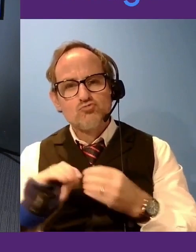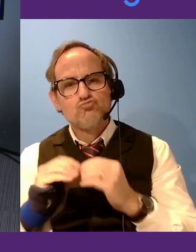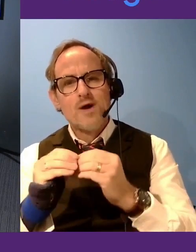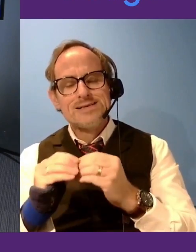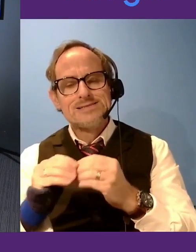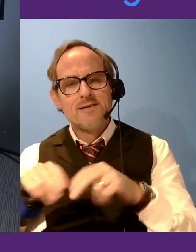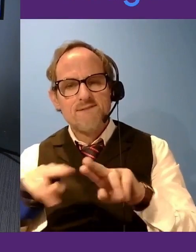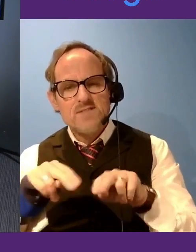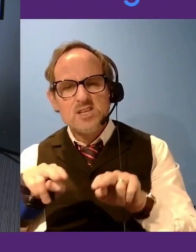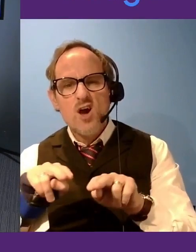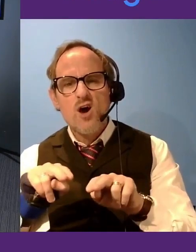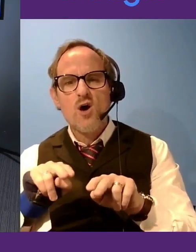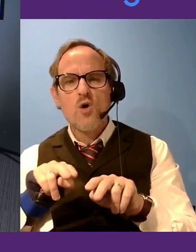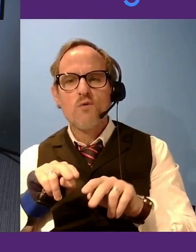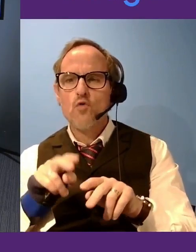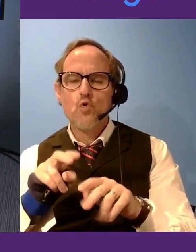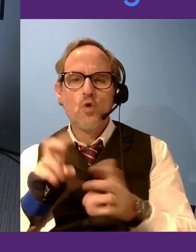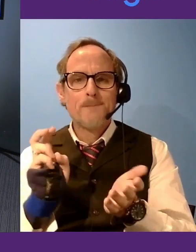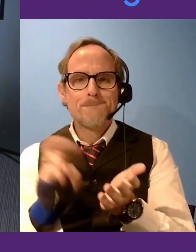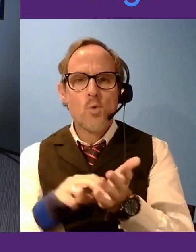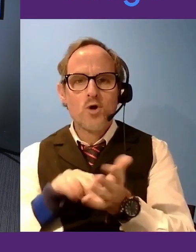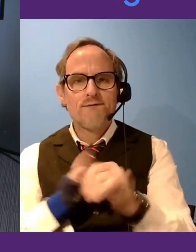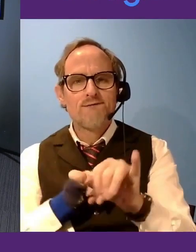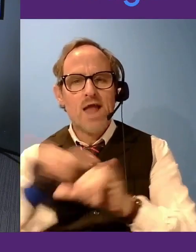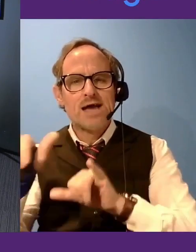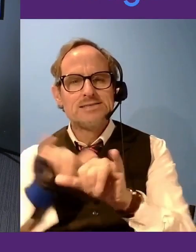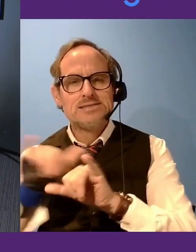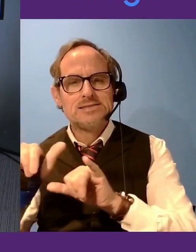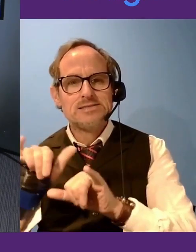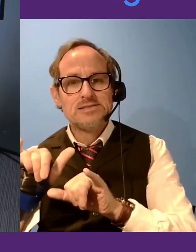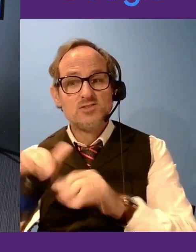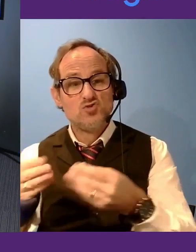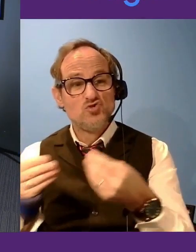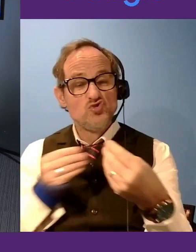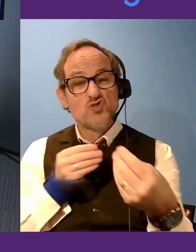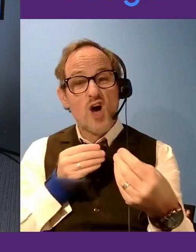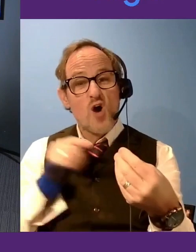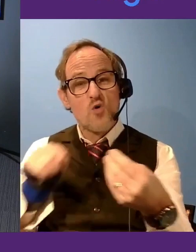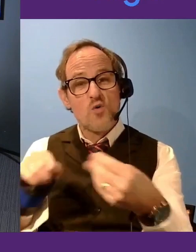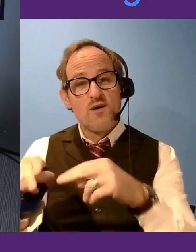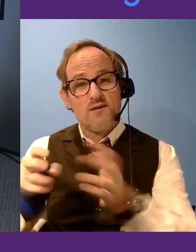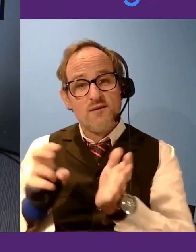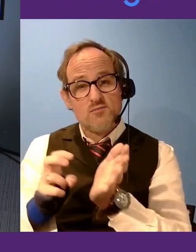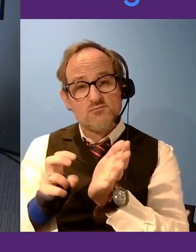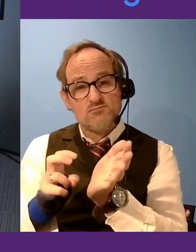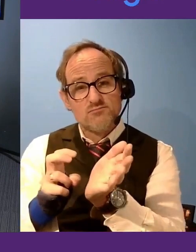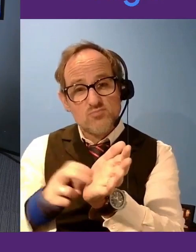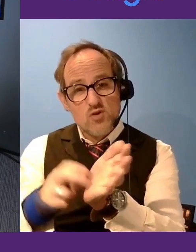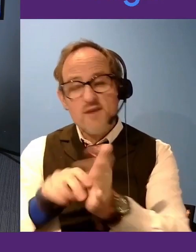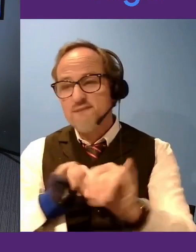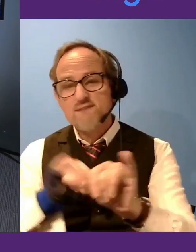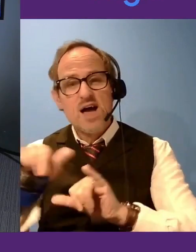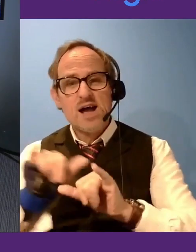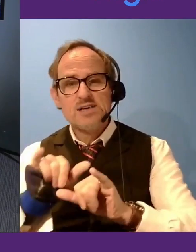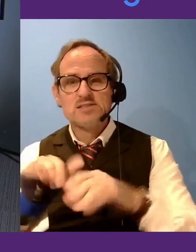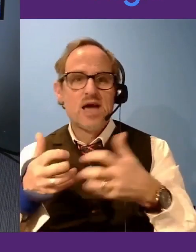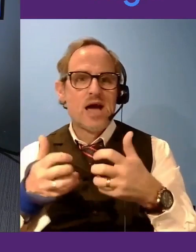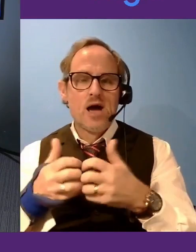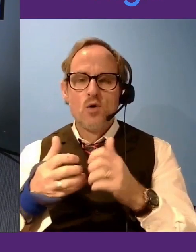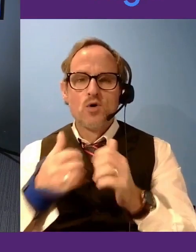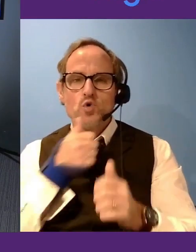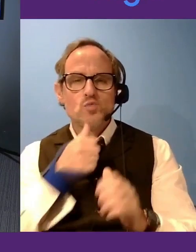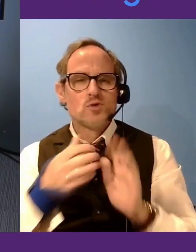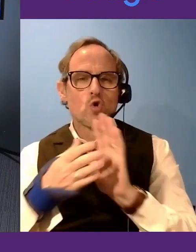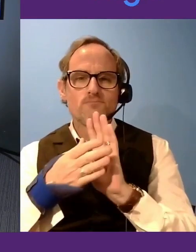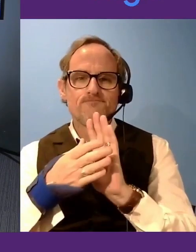booking flights, just to show that the way you use a computer, you use an app or a service, isn't